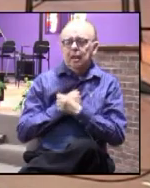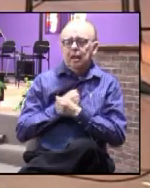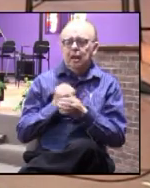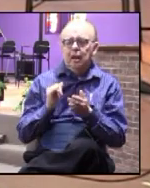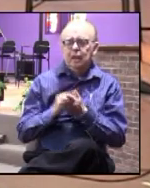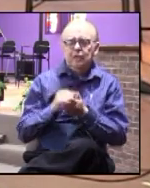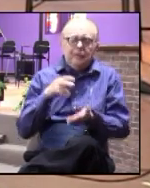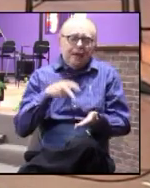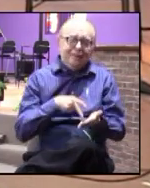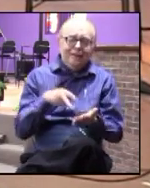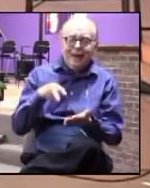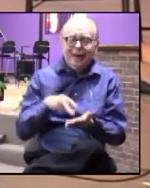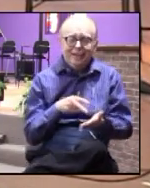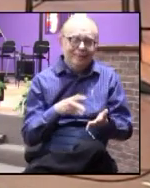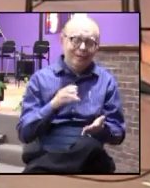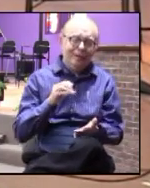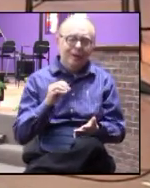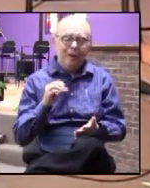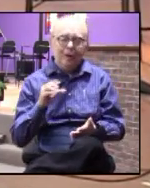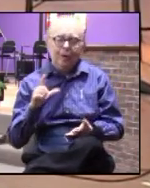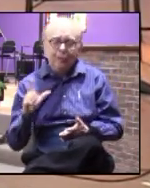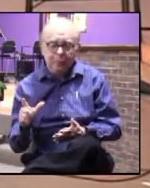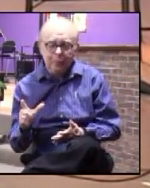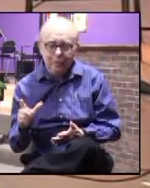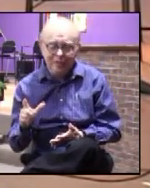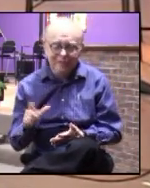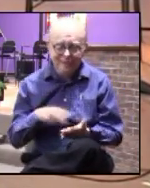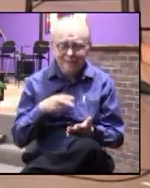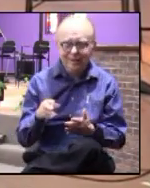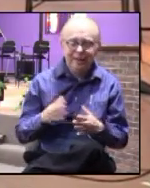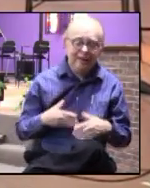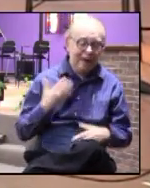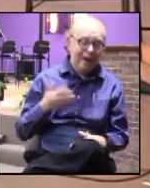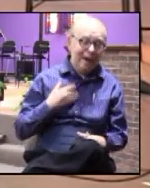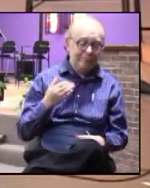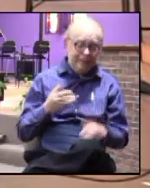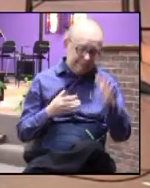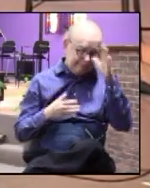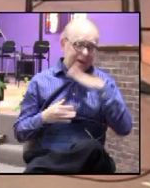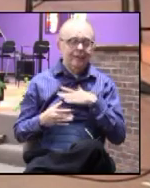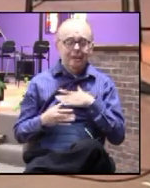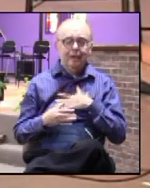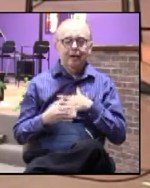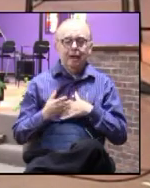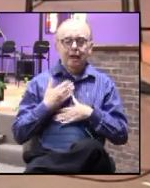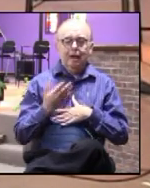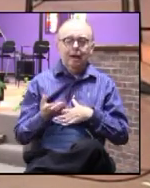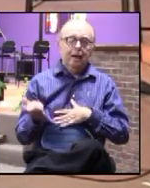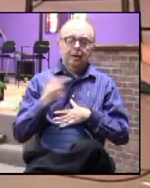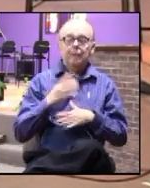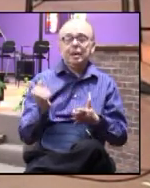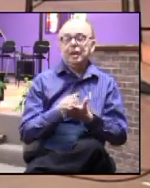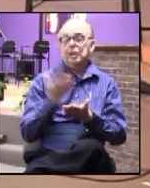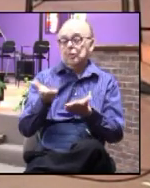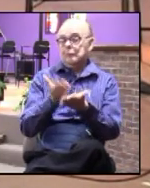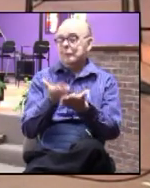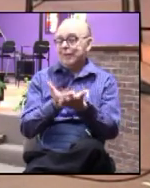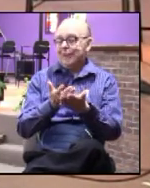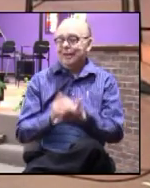that dance. It was cool. He was happy. Happy to come and get your money.